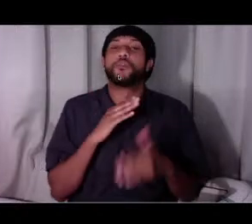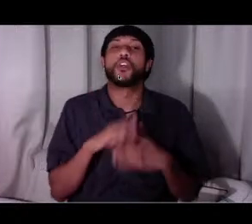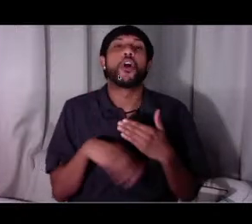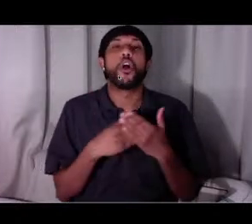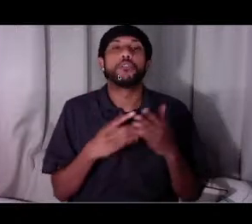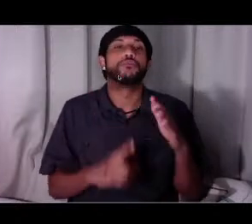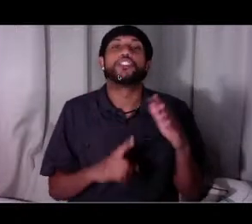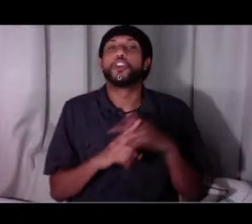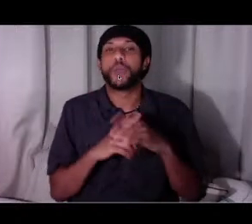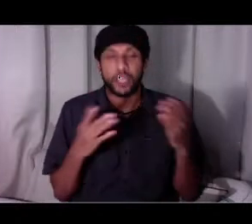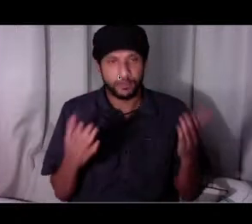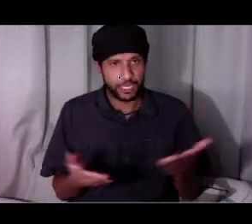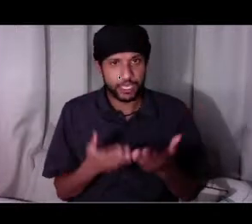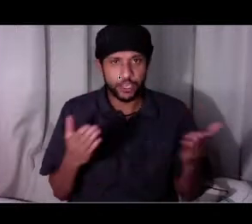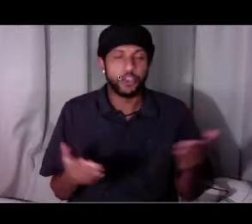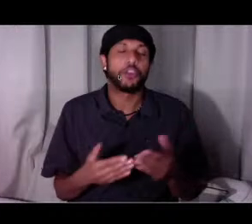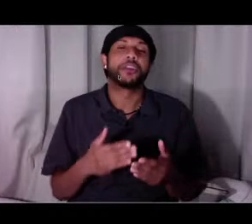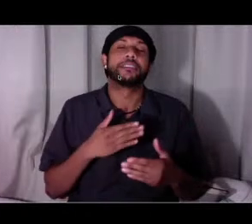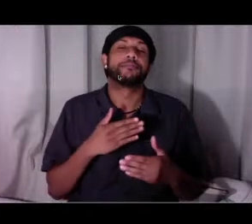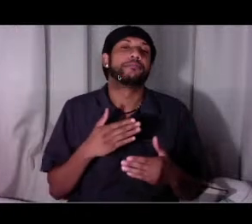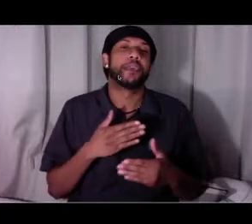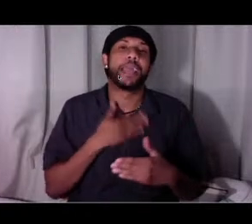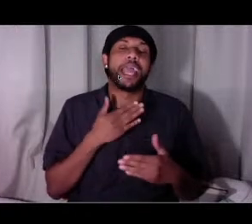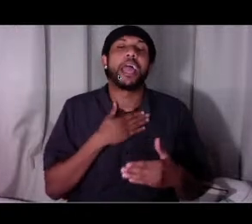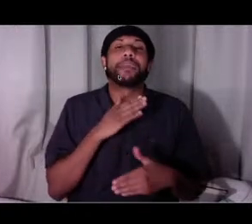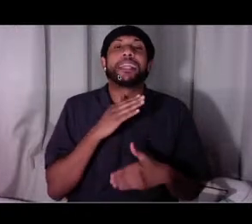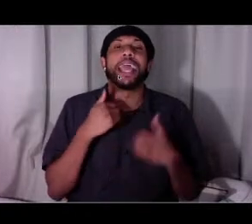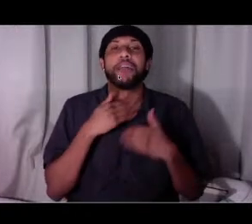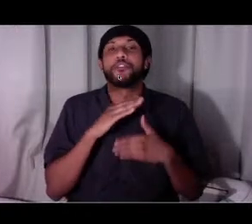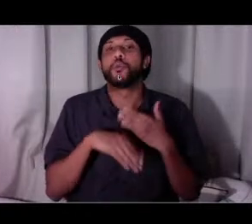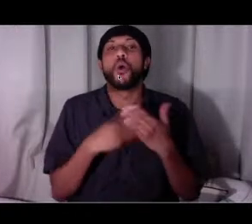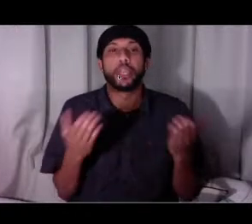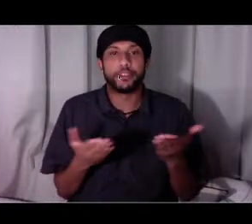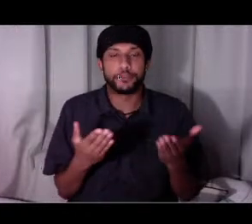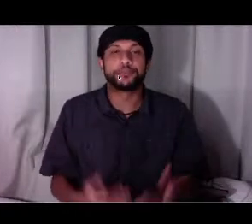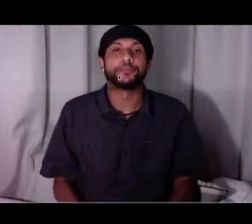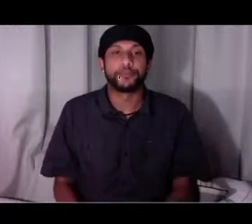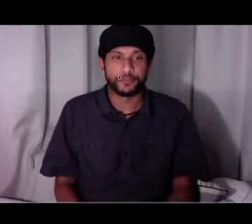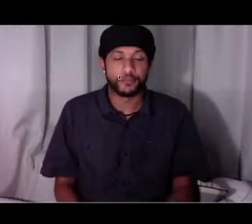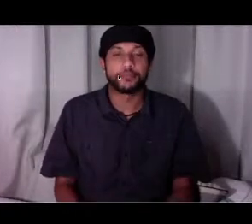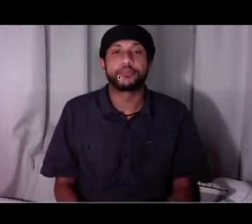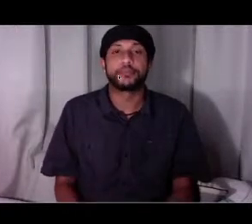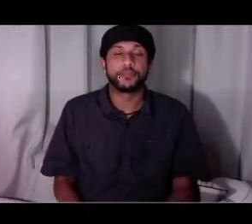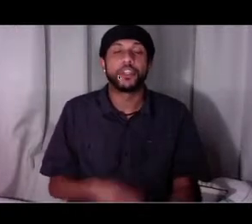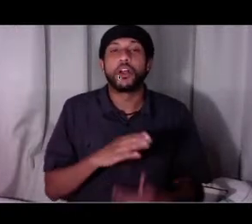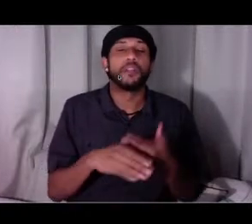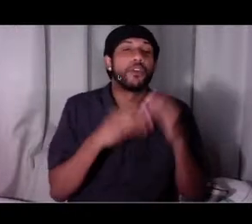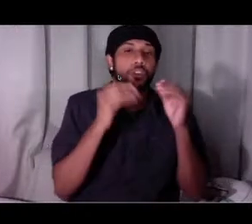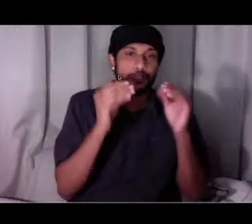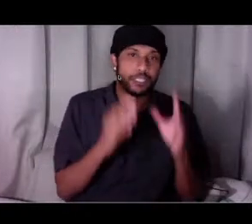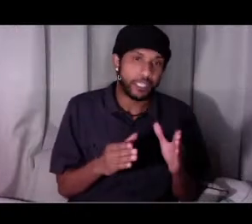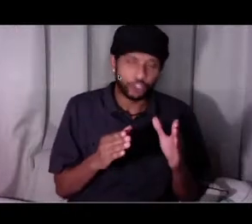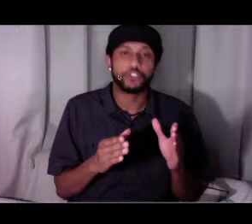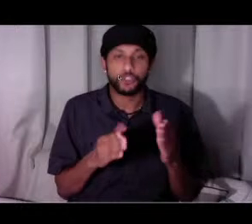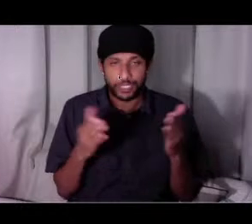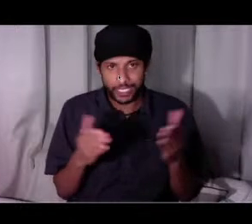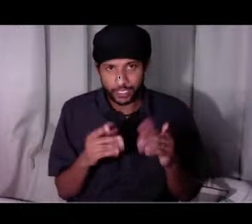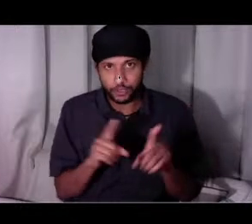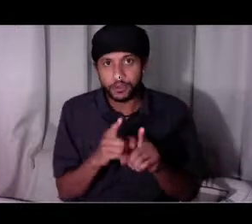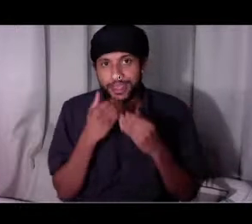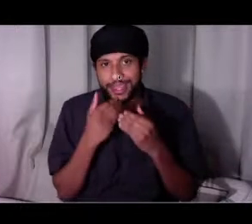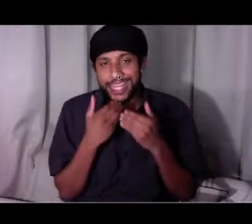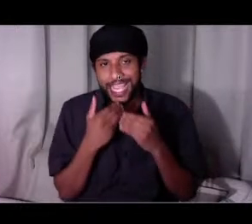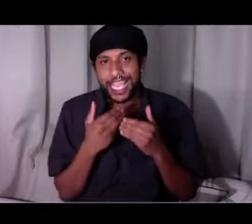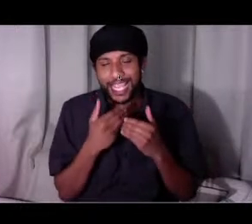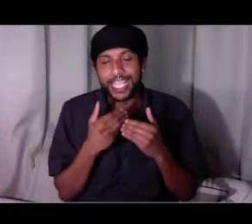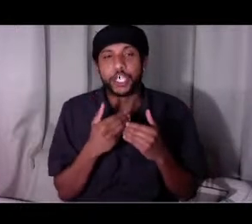this evening uh it's great to have each and every one of you present all of our administrators and teachers that are present also thank you very much for taking your